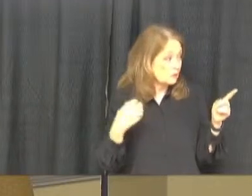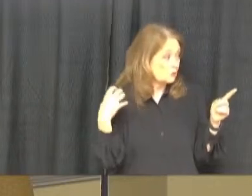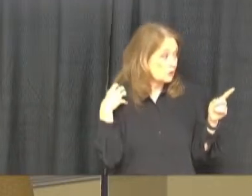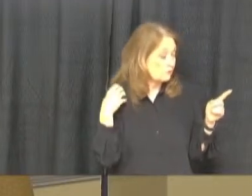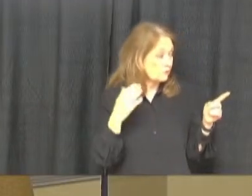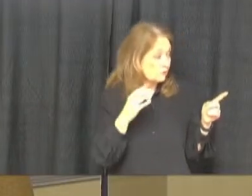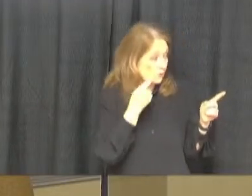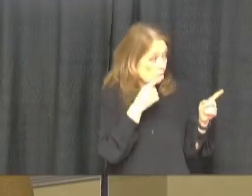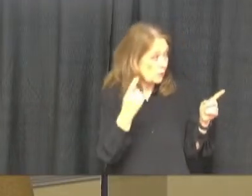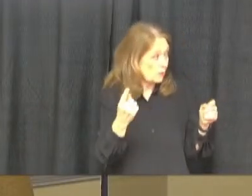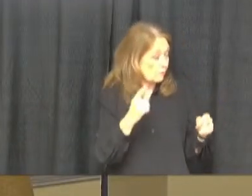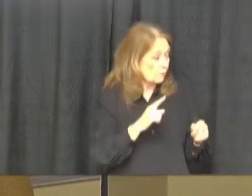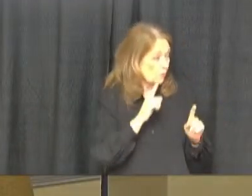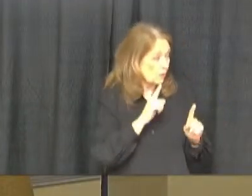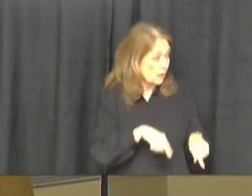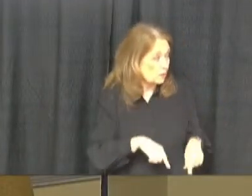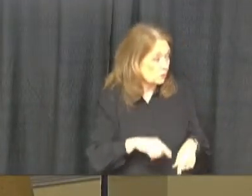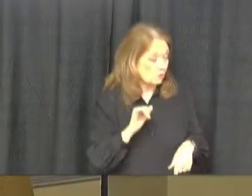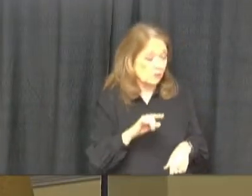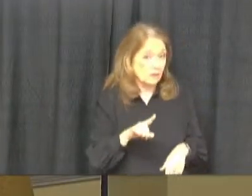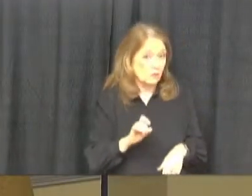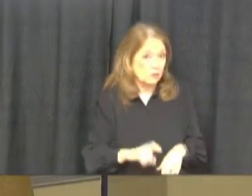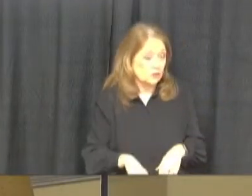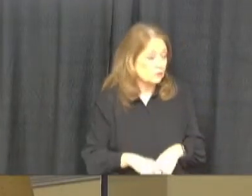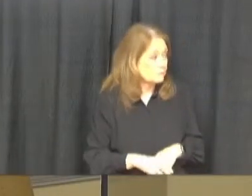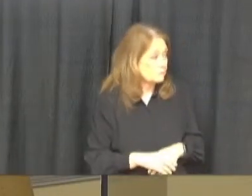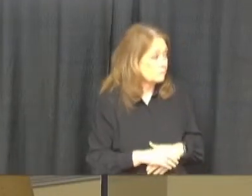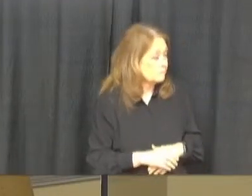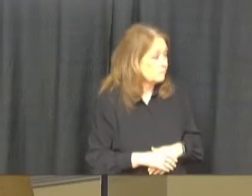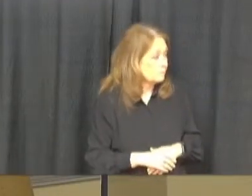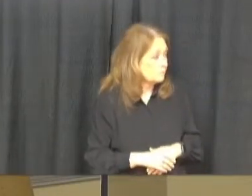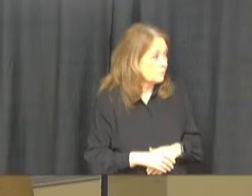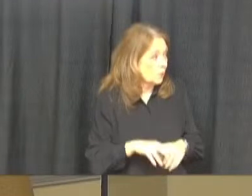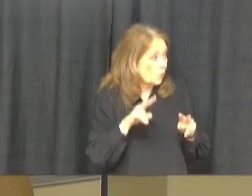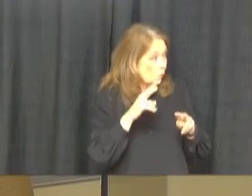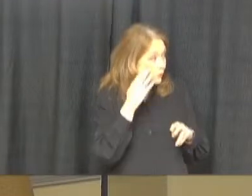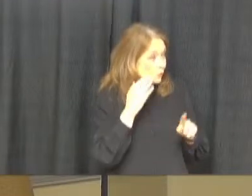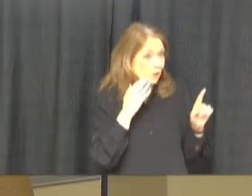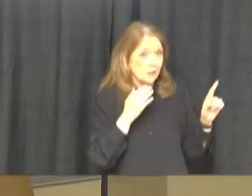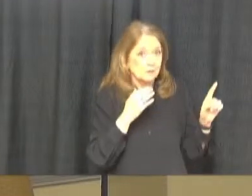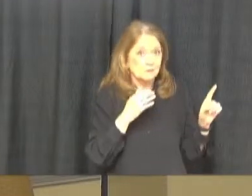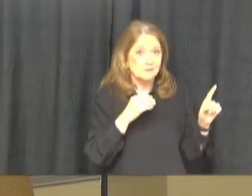come forward and answer that question. Watch your head.